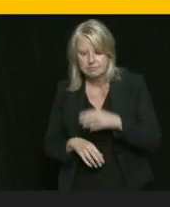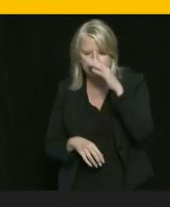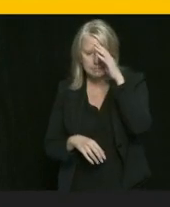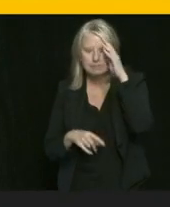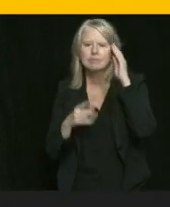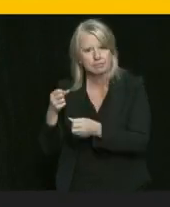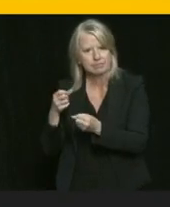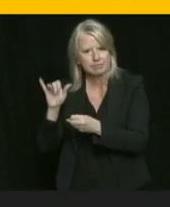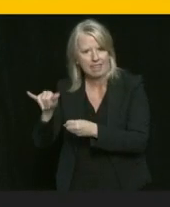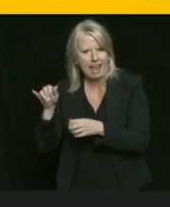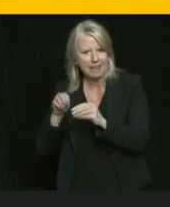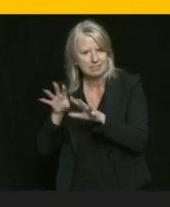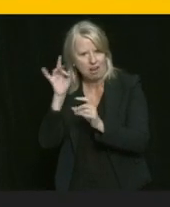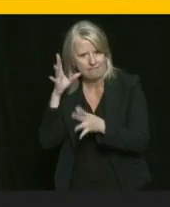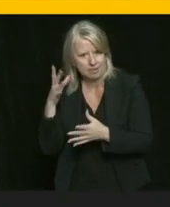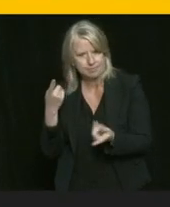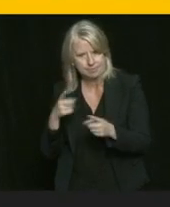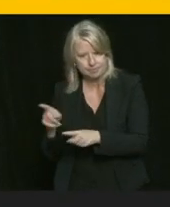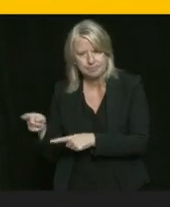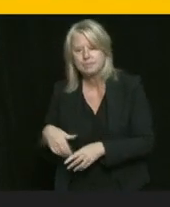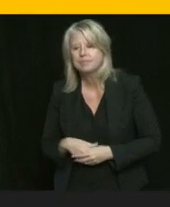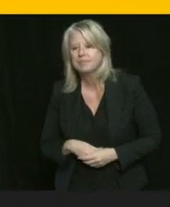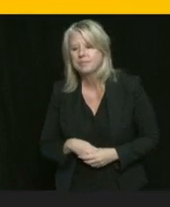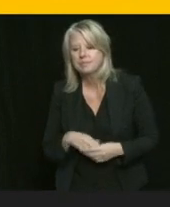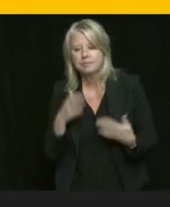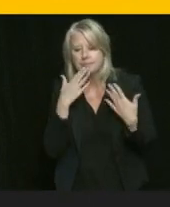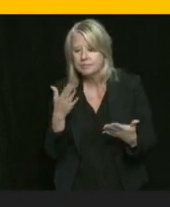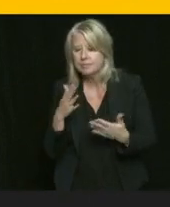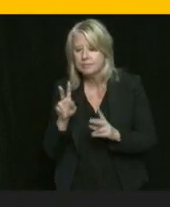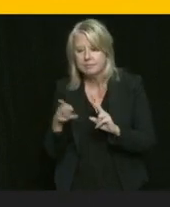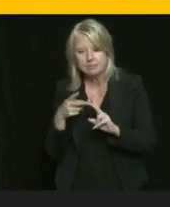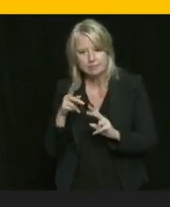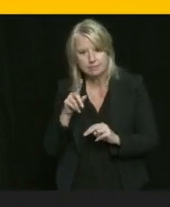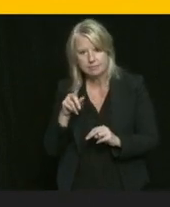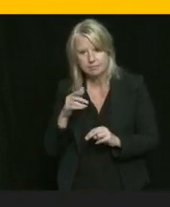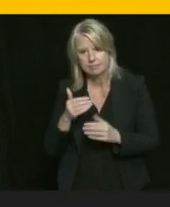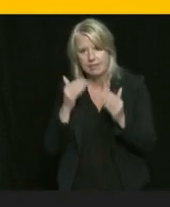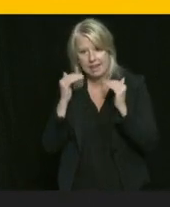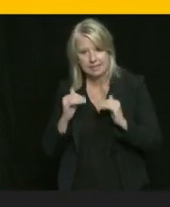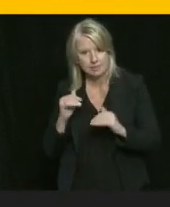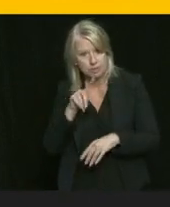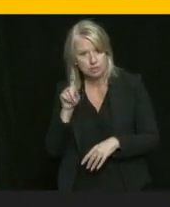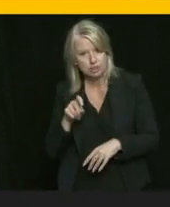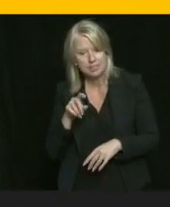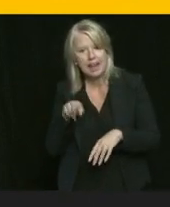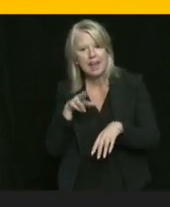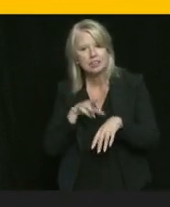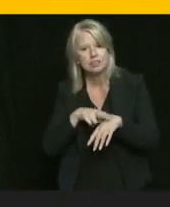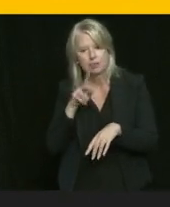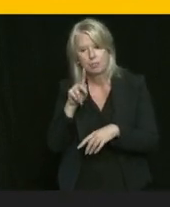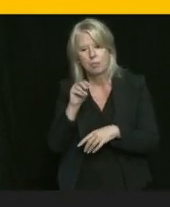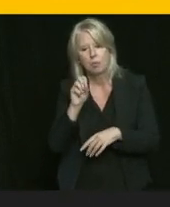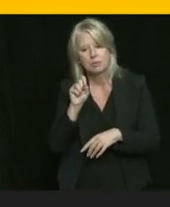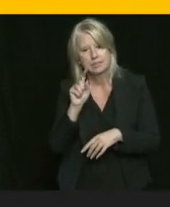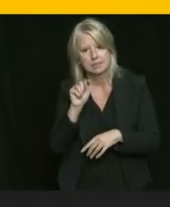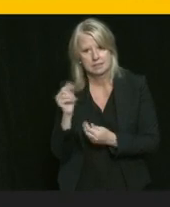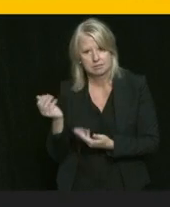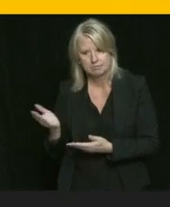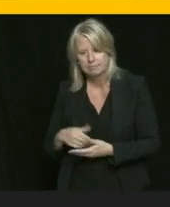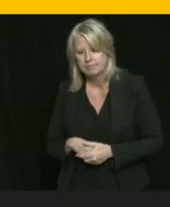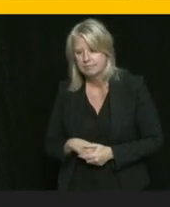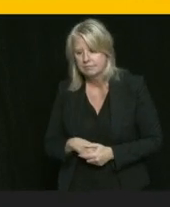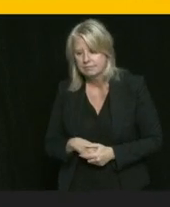Dr. Tam, the model say. Thank you. Merci. Next question, Sharon Kirky, National Post. Line open. Oh,